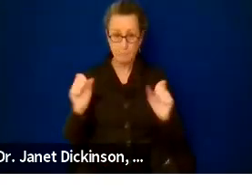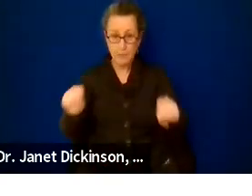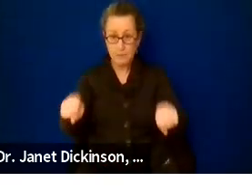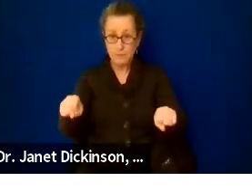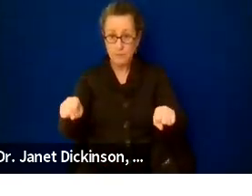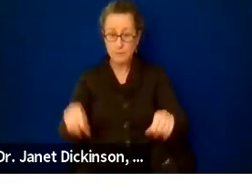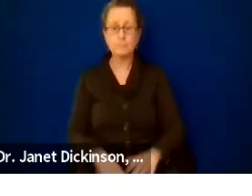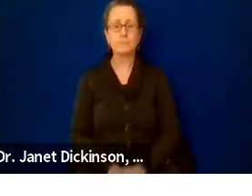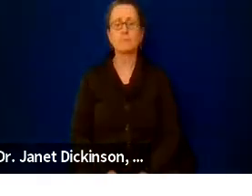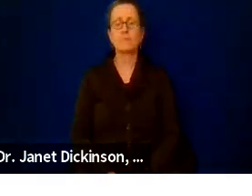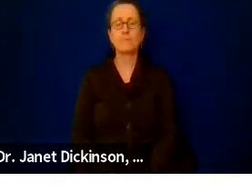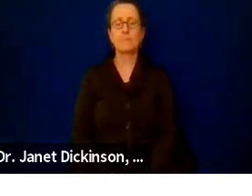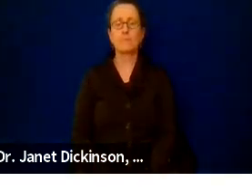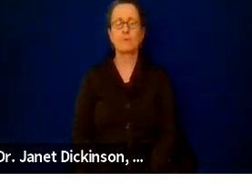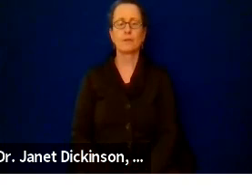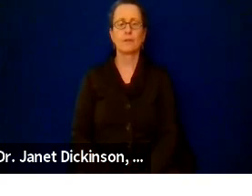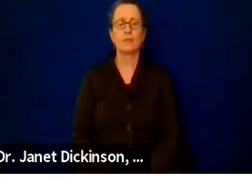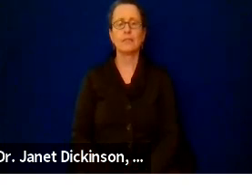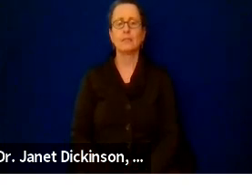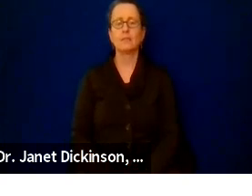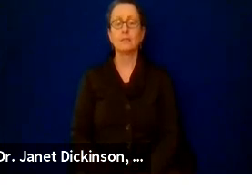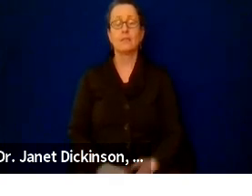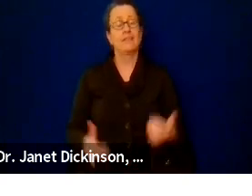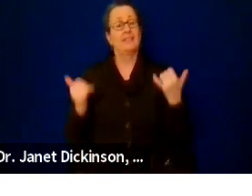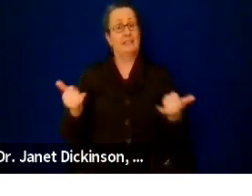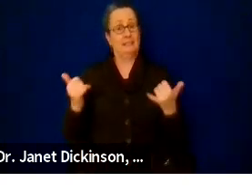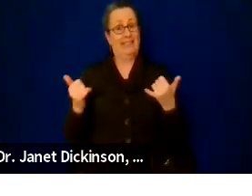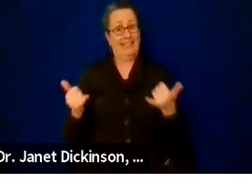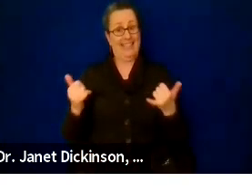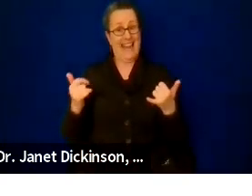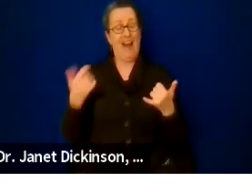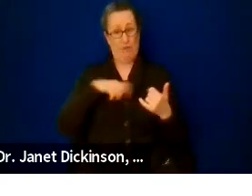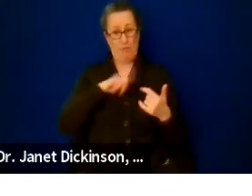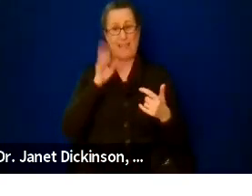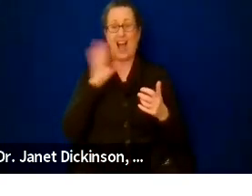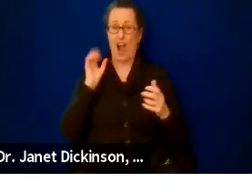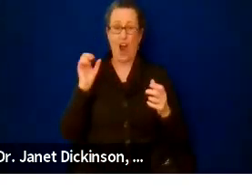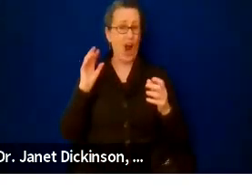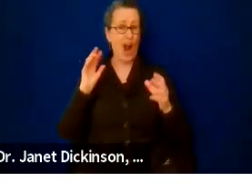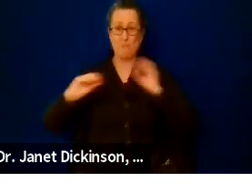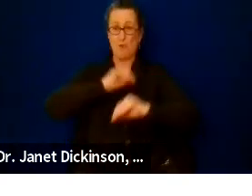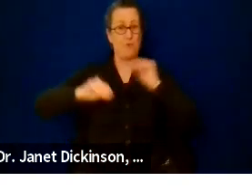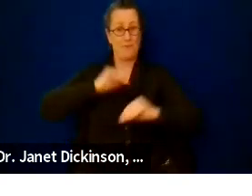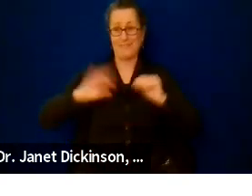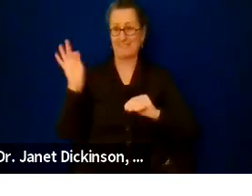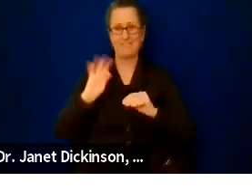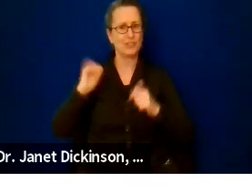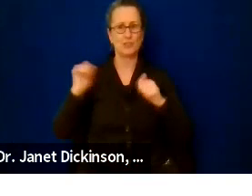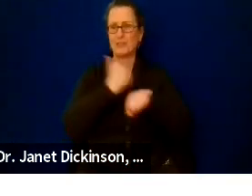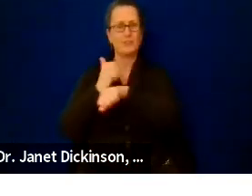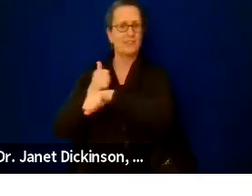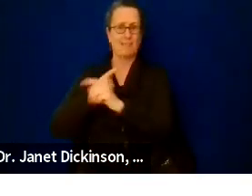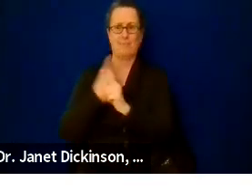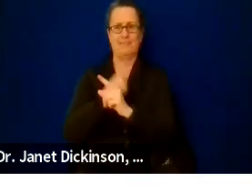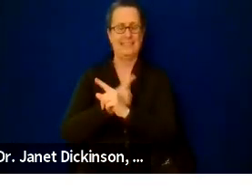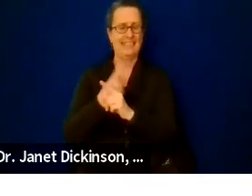As you can imagine, we are in the throes of getting furniture moved and getting things set up. So there would